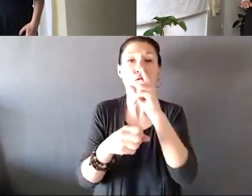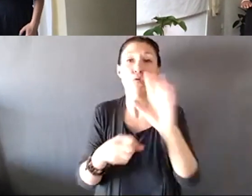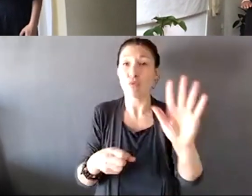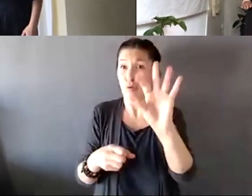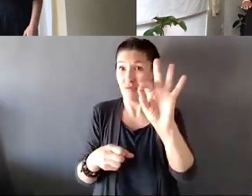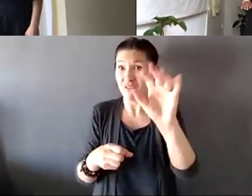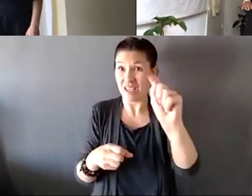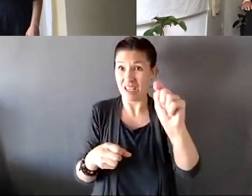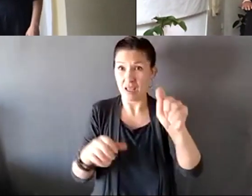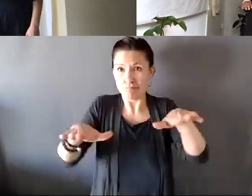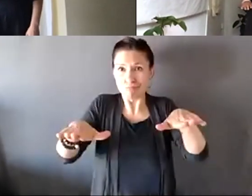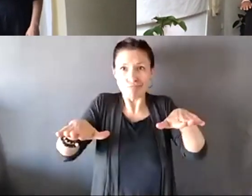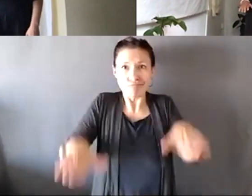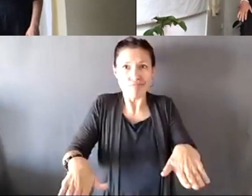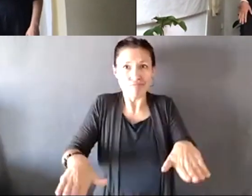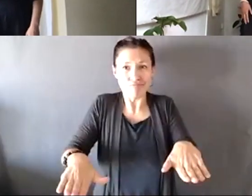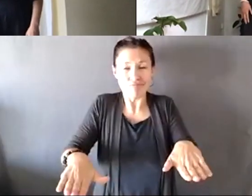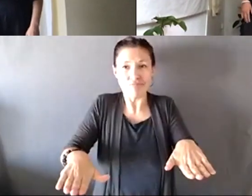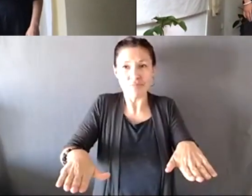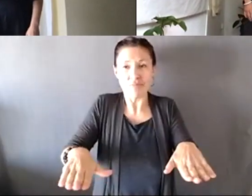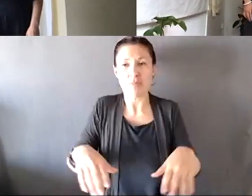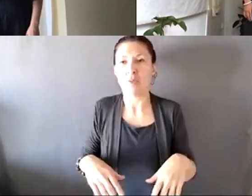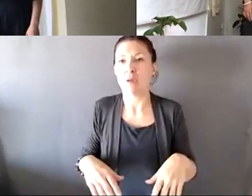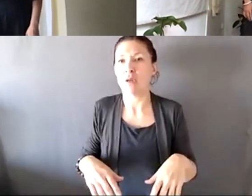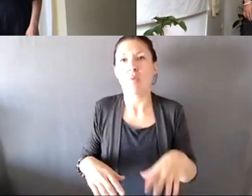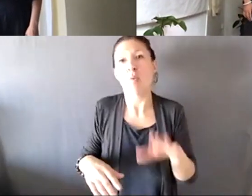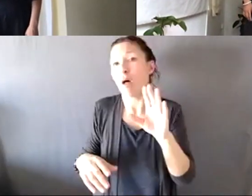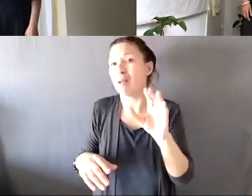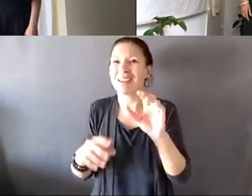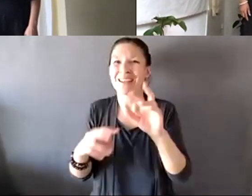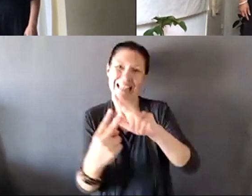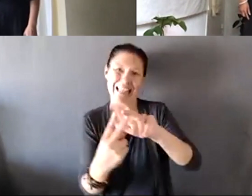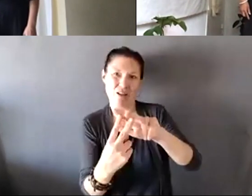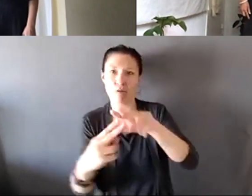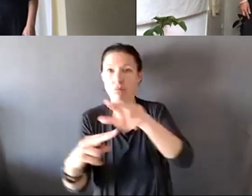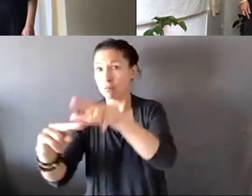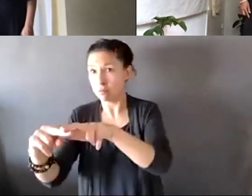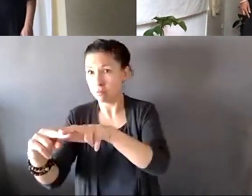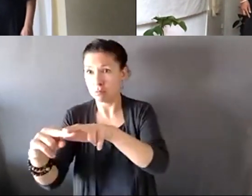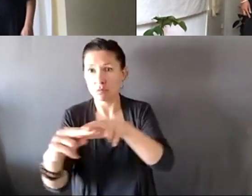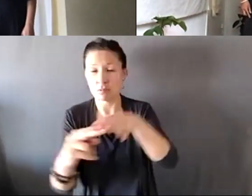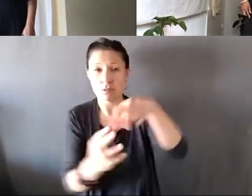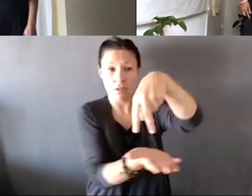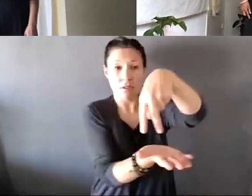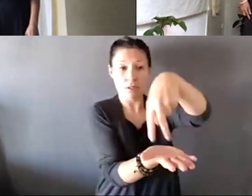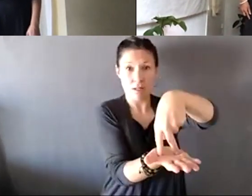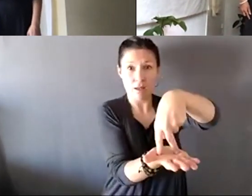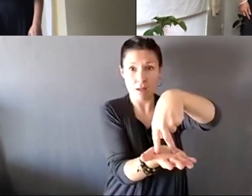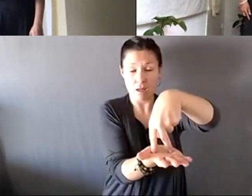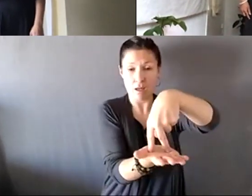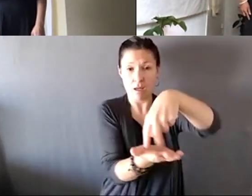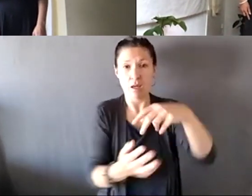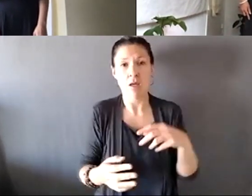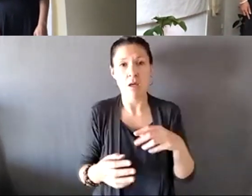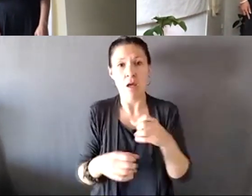or standing, make sure that your feet are on the ground and that the weight is in the center of the